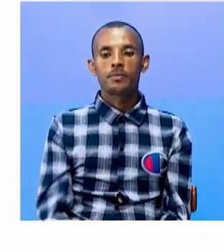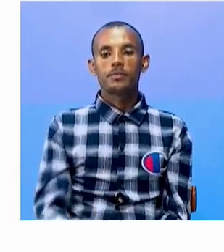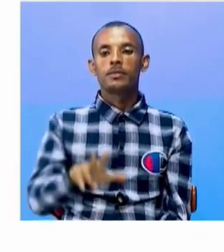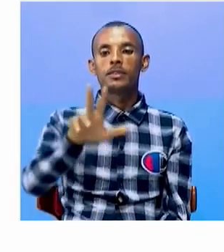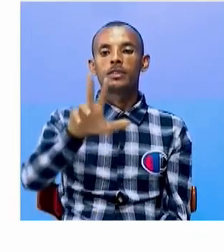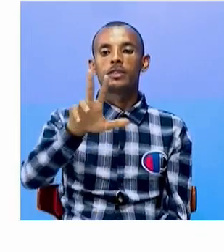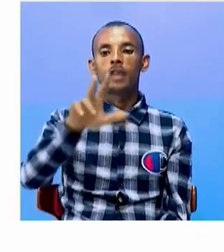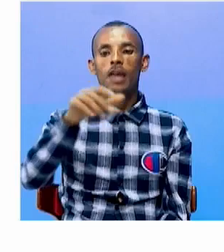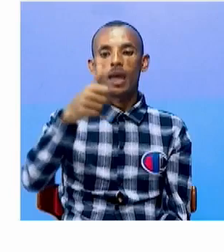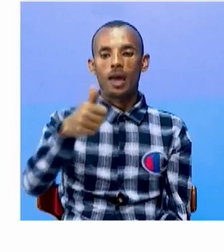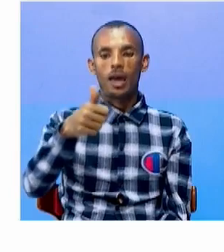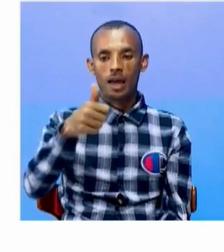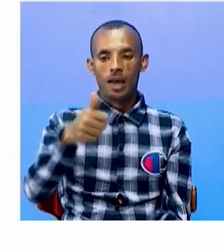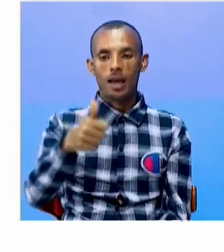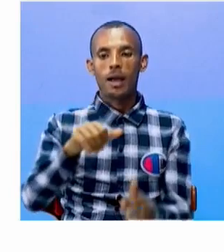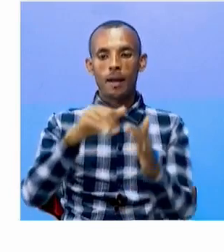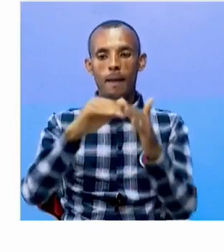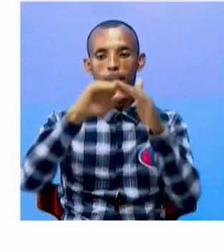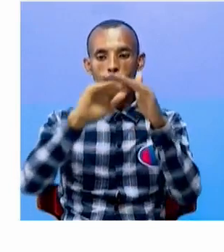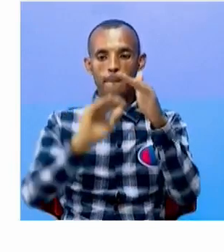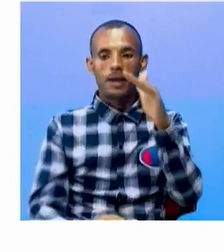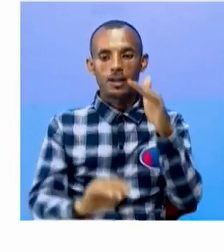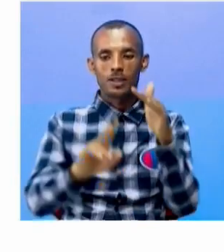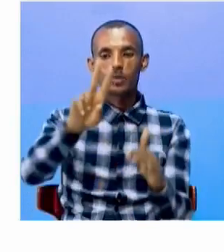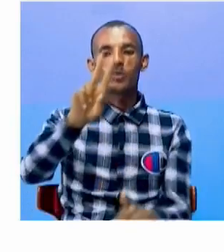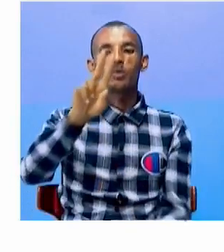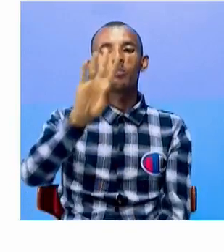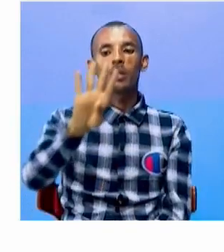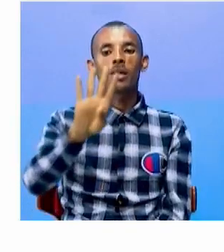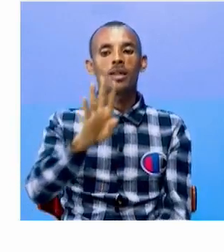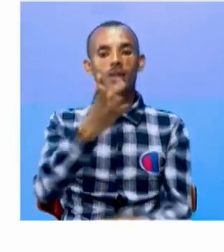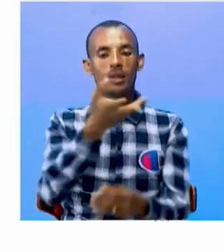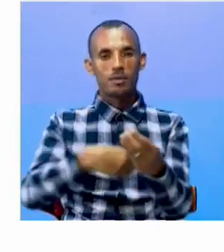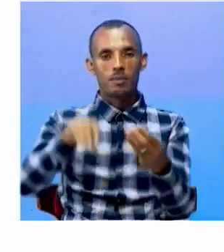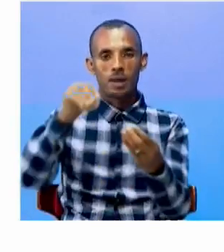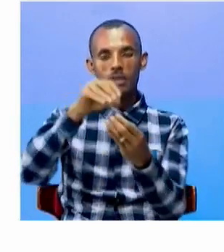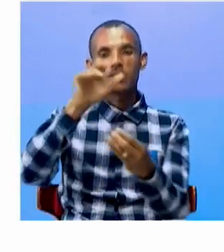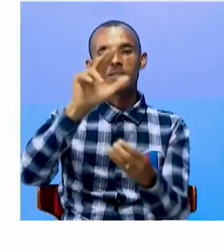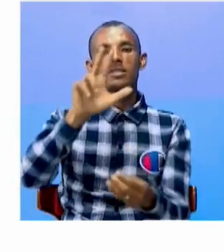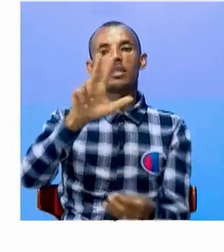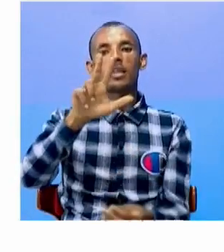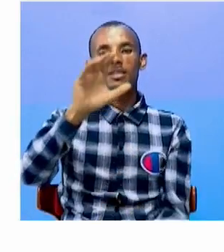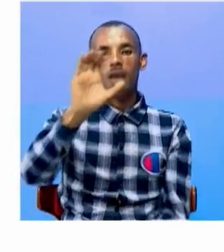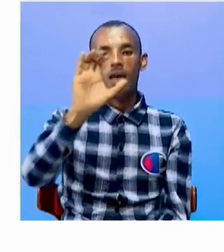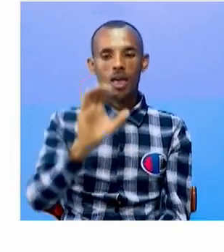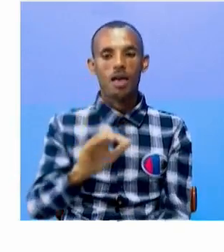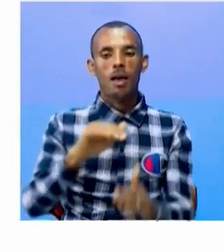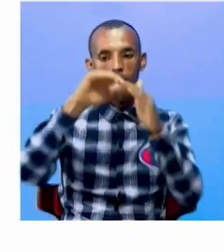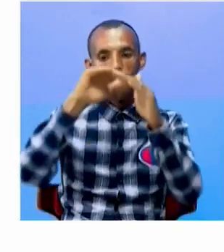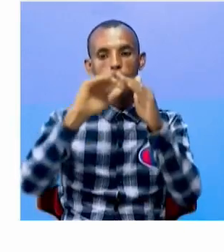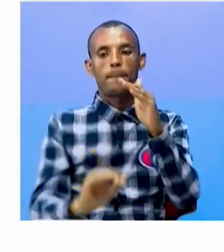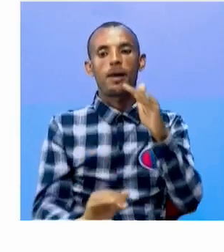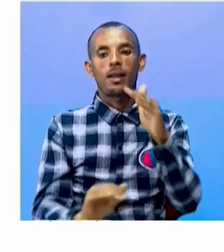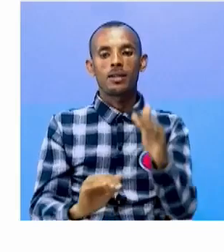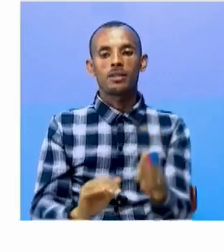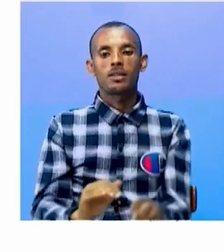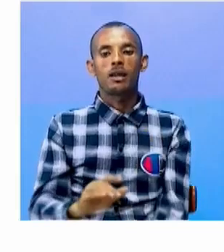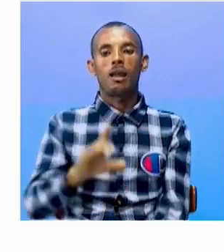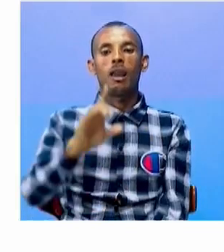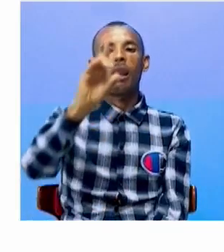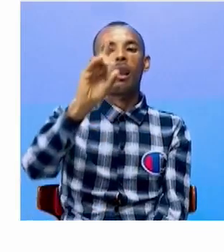3a minus 2b plus 3c minus